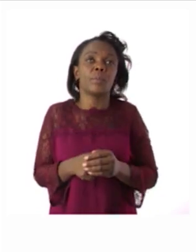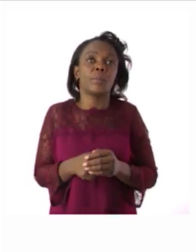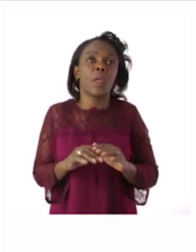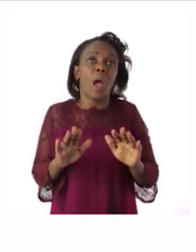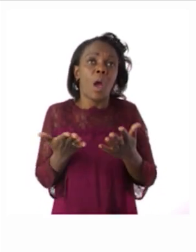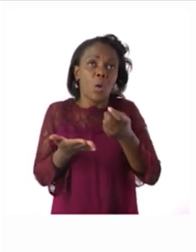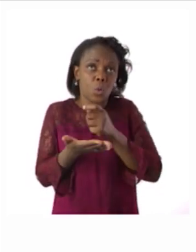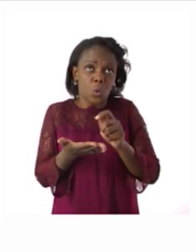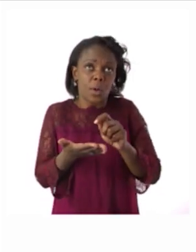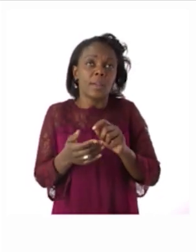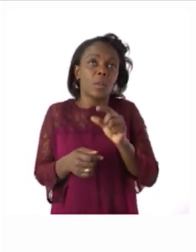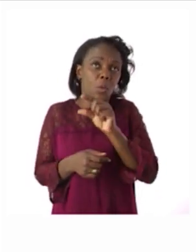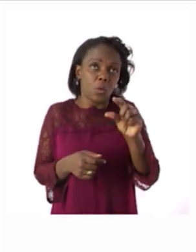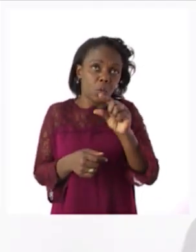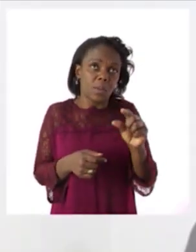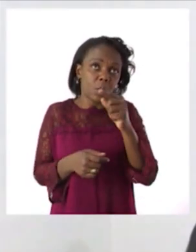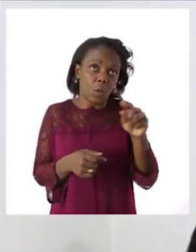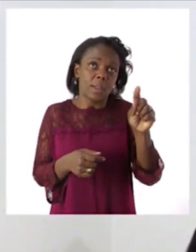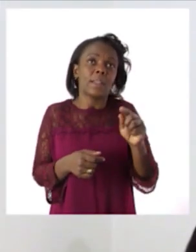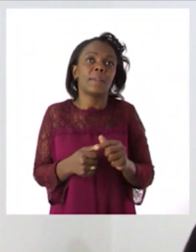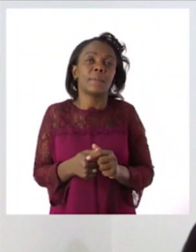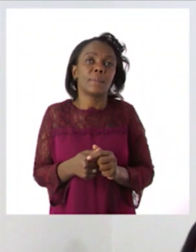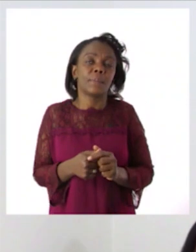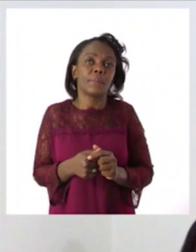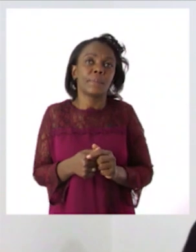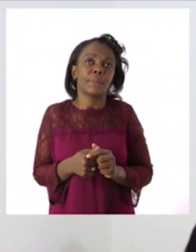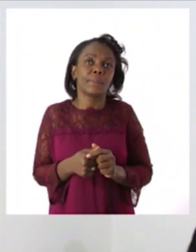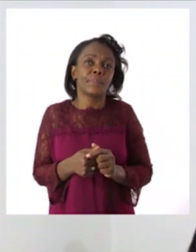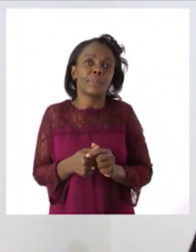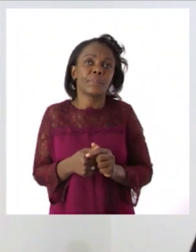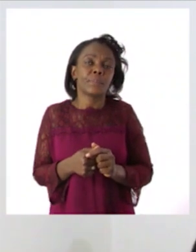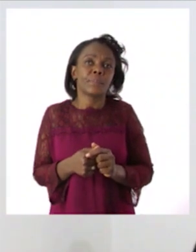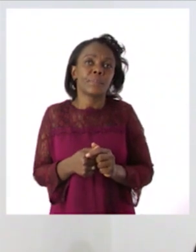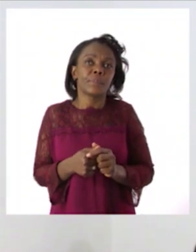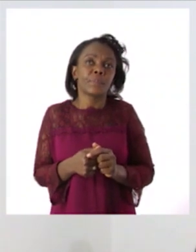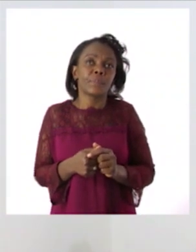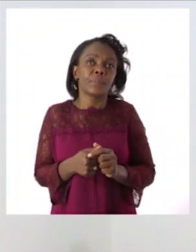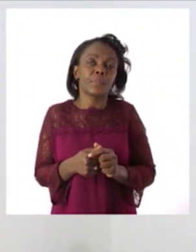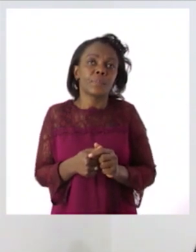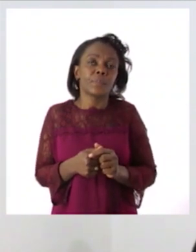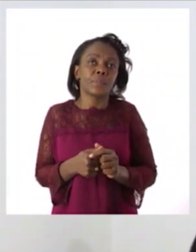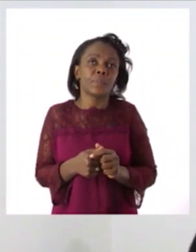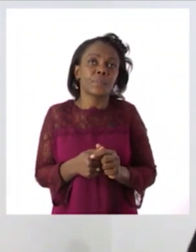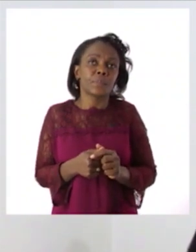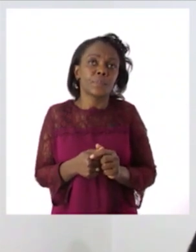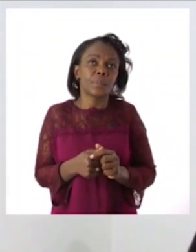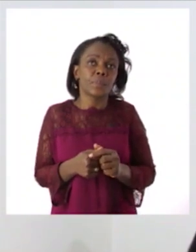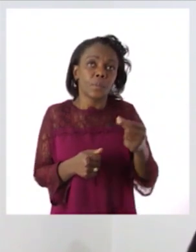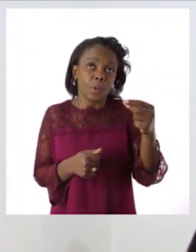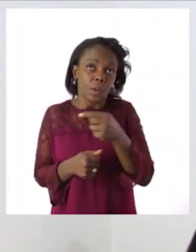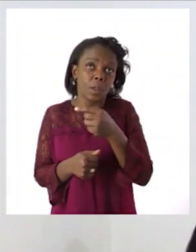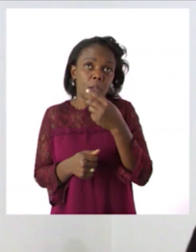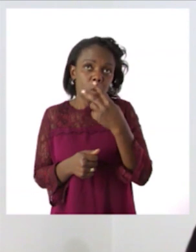practice and see whether it makes sense after you have put it together nicely. So, grade 2, there